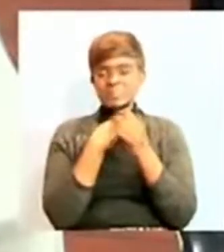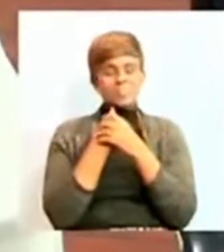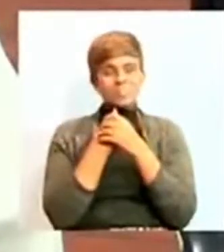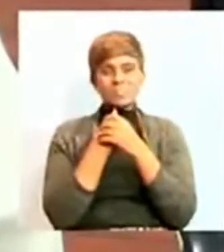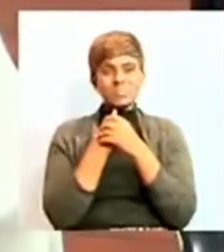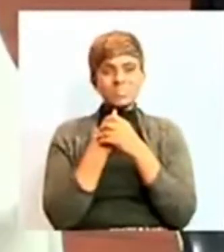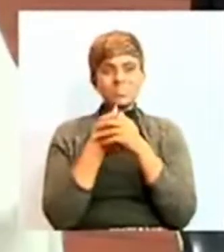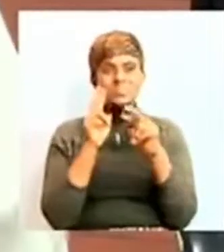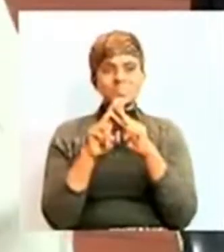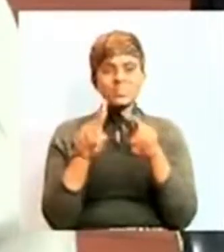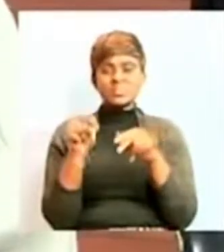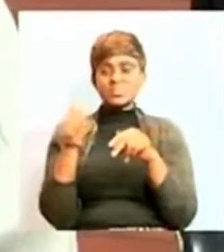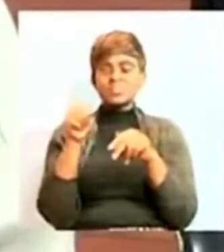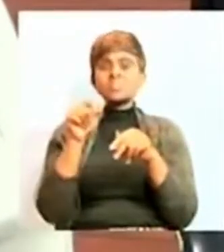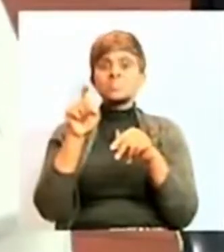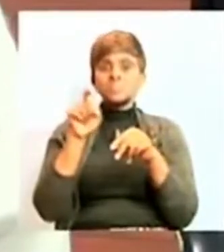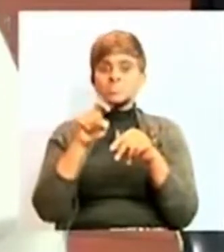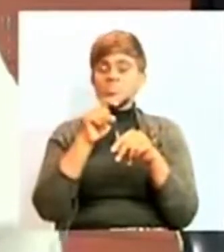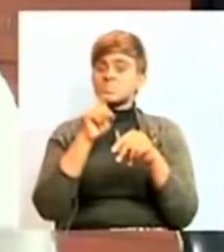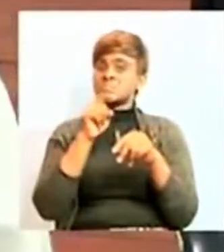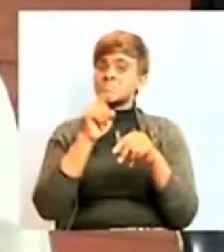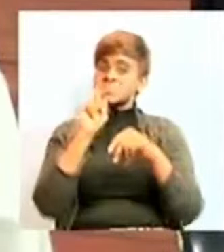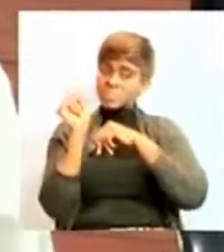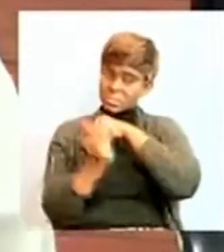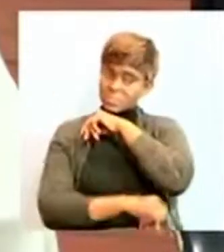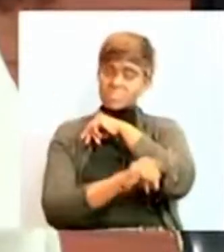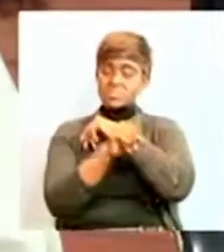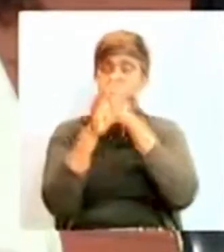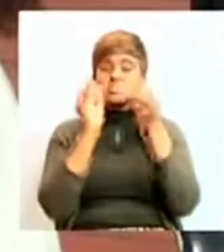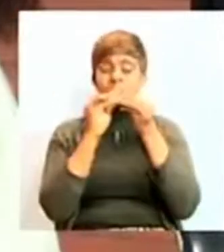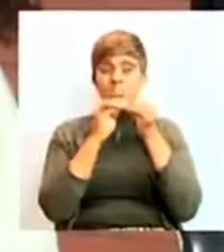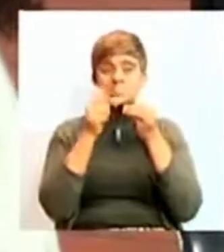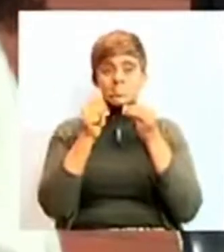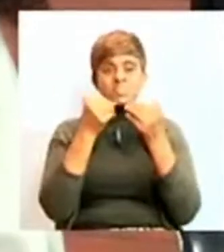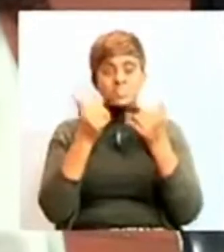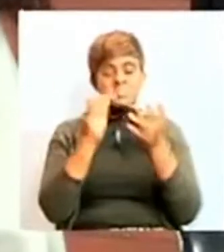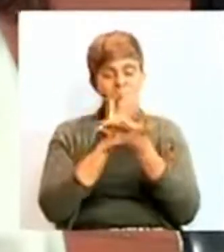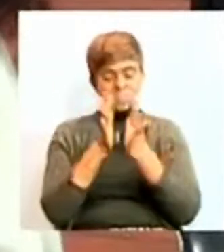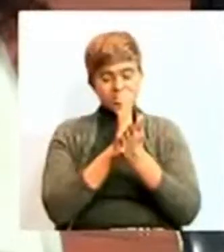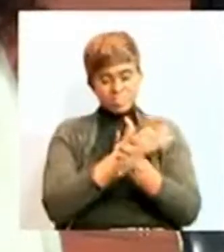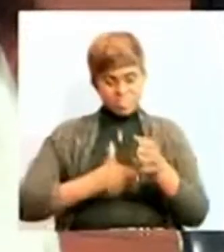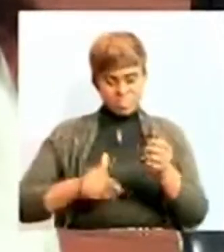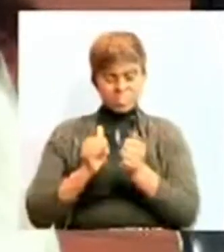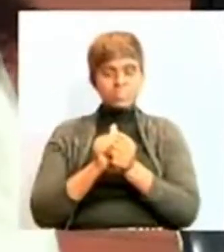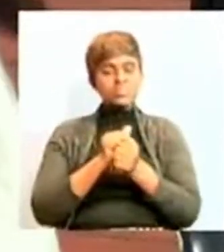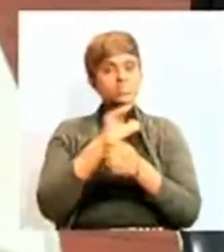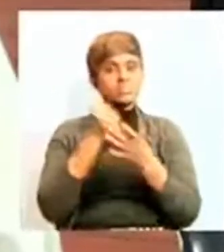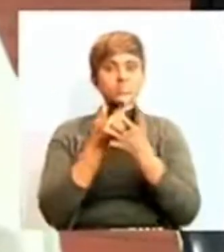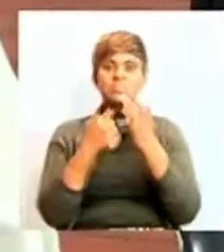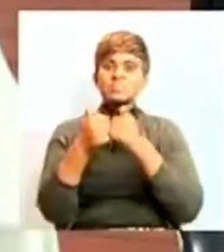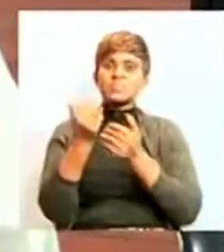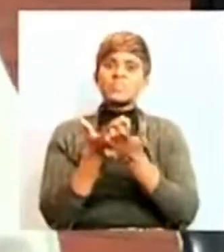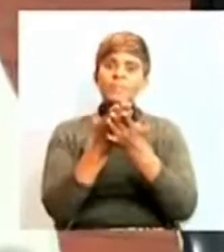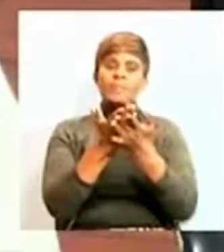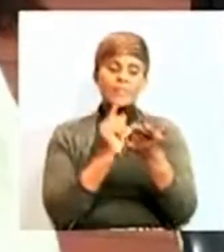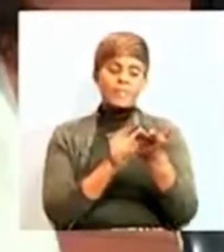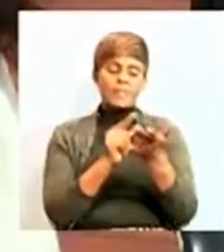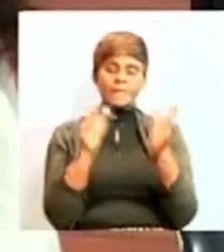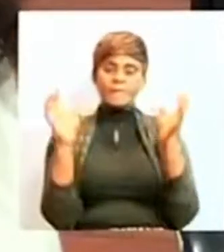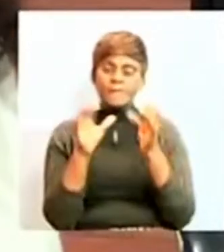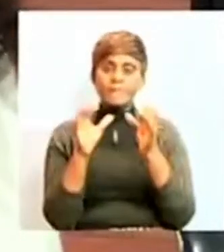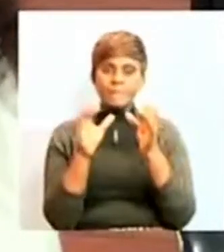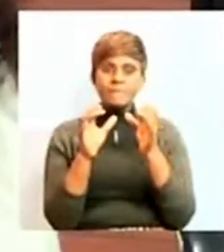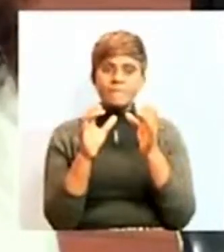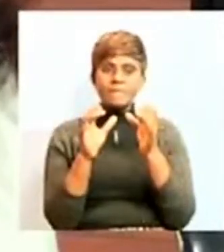feel, Chair, you need to cane them a little bit more so that they get serious with the presentation. This committee